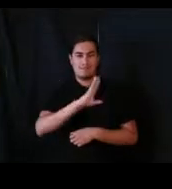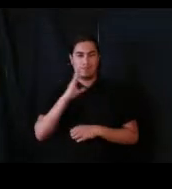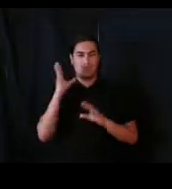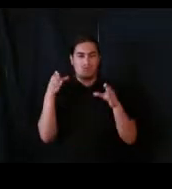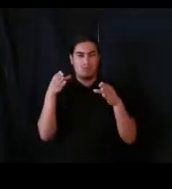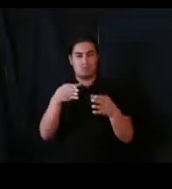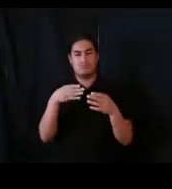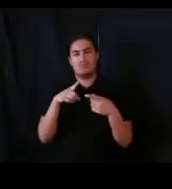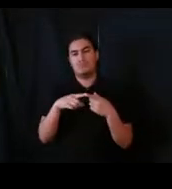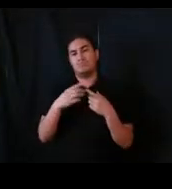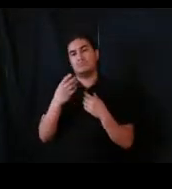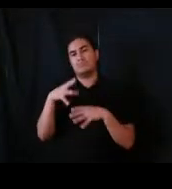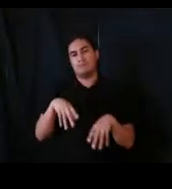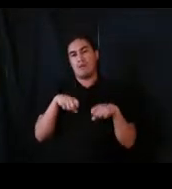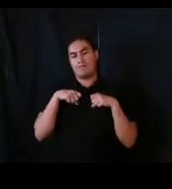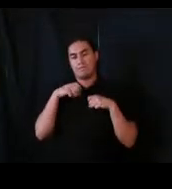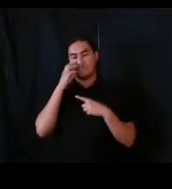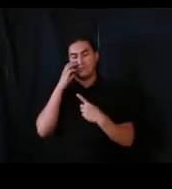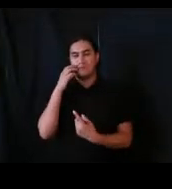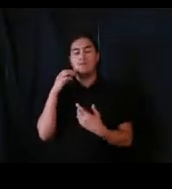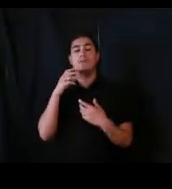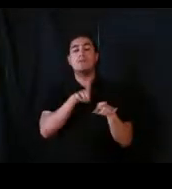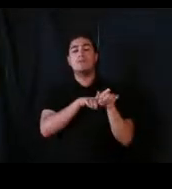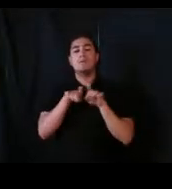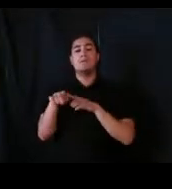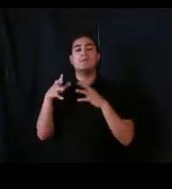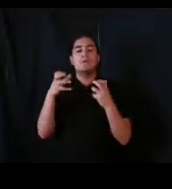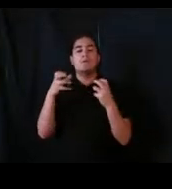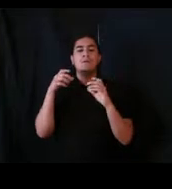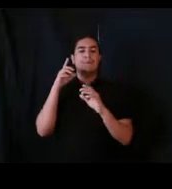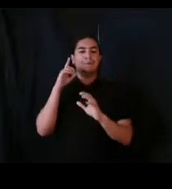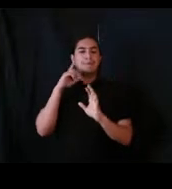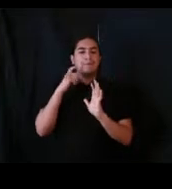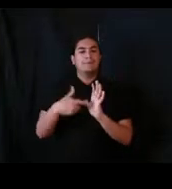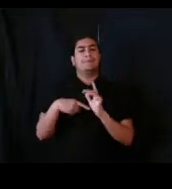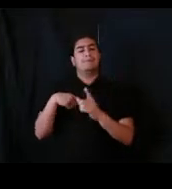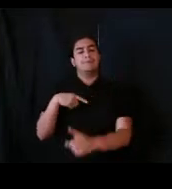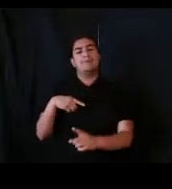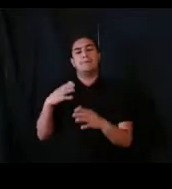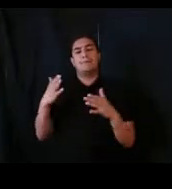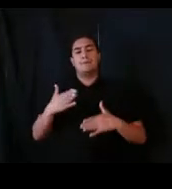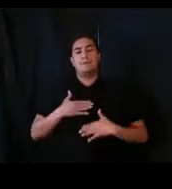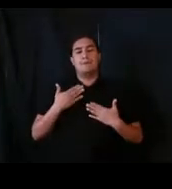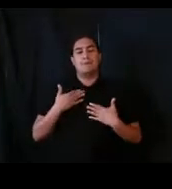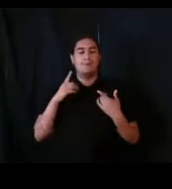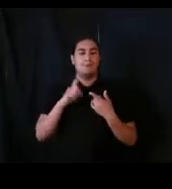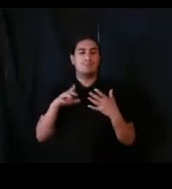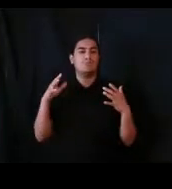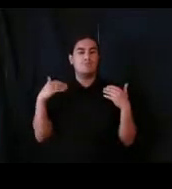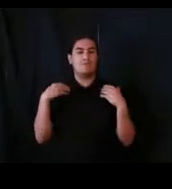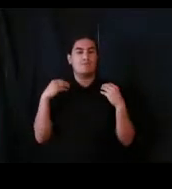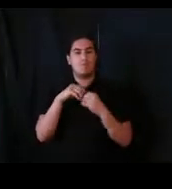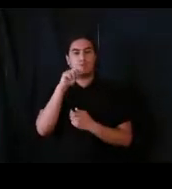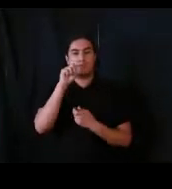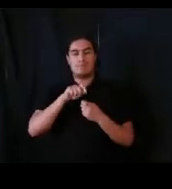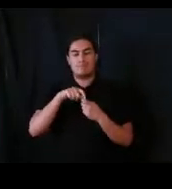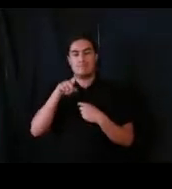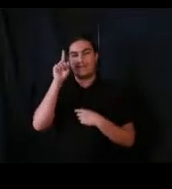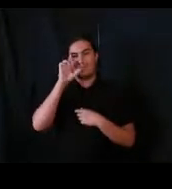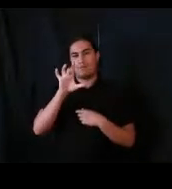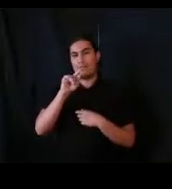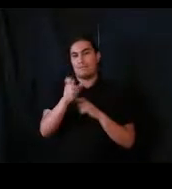today um we want to also indicate that we're happy to see some additional details and the climate change and